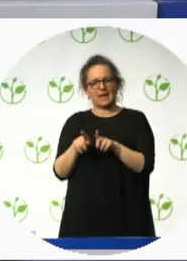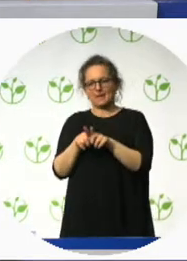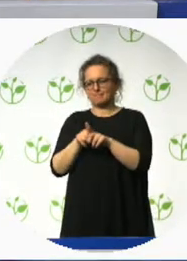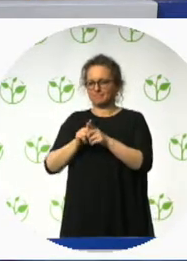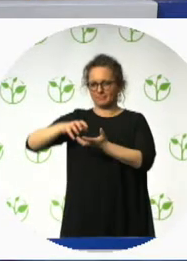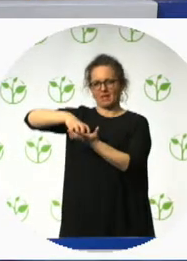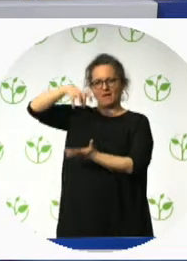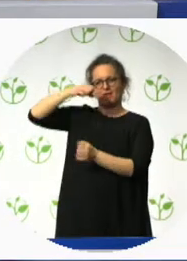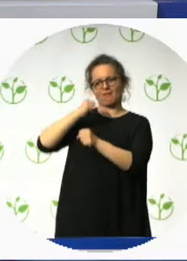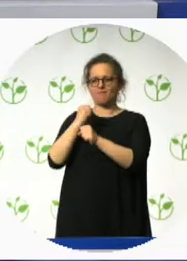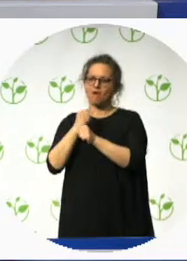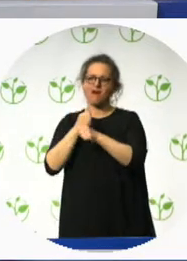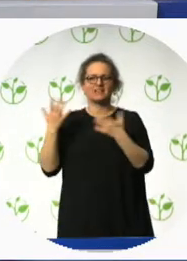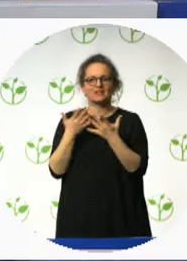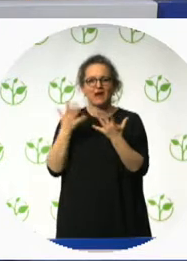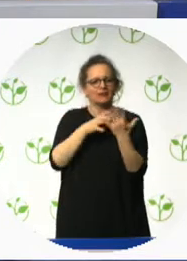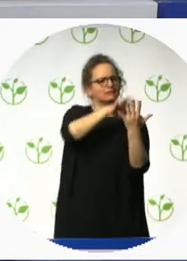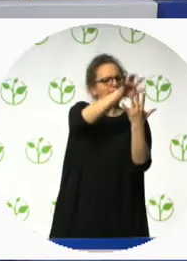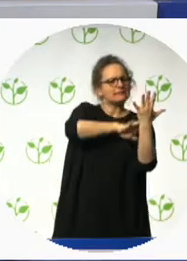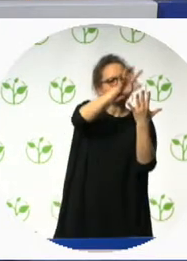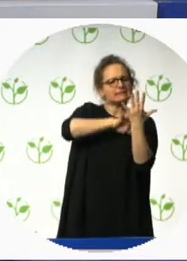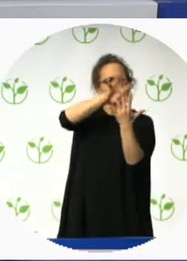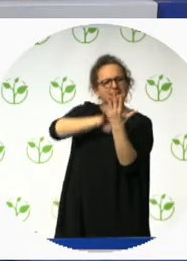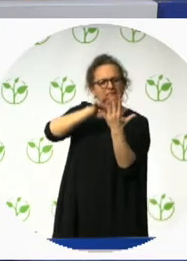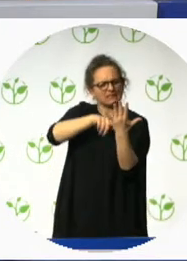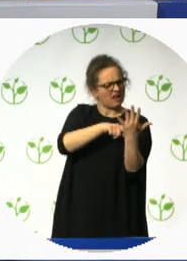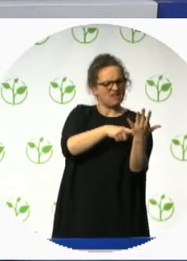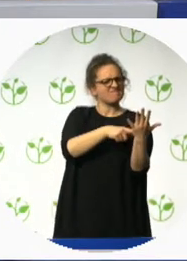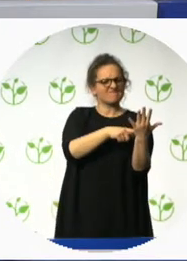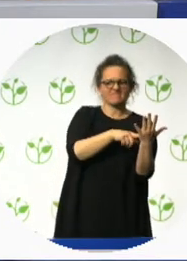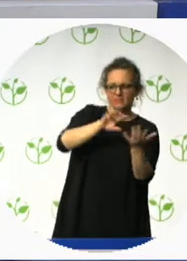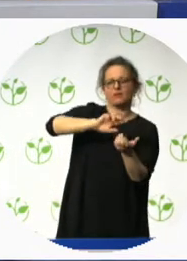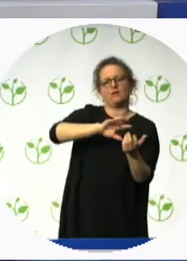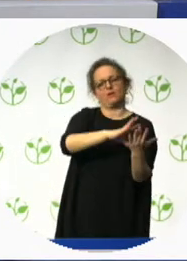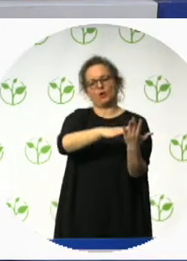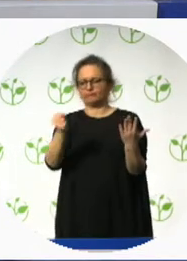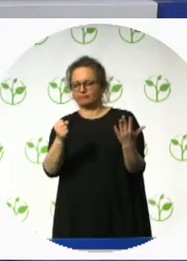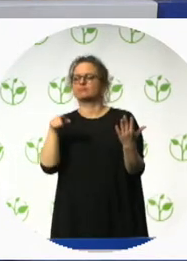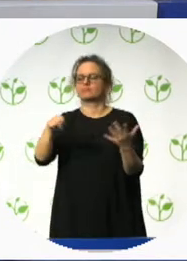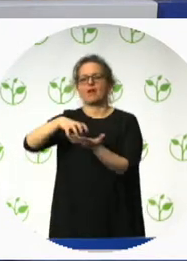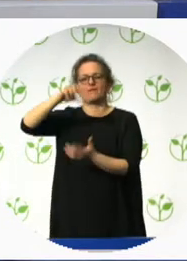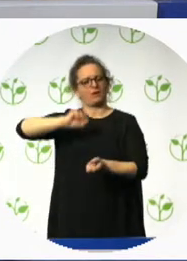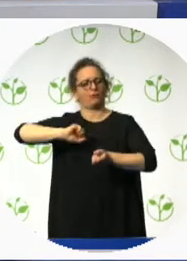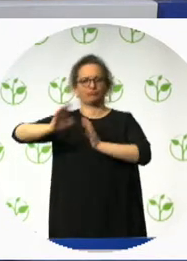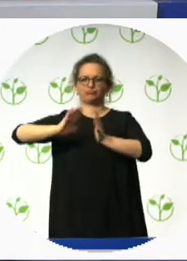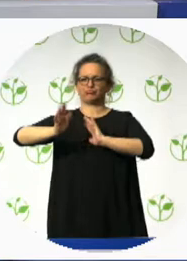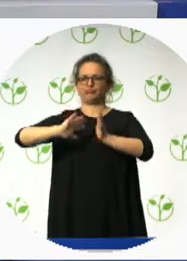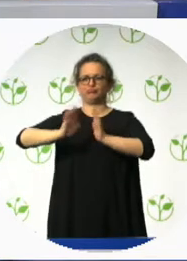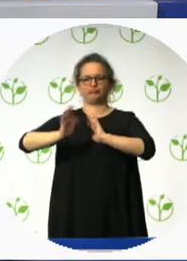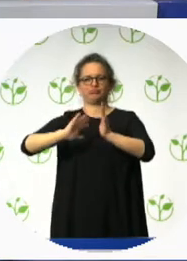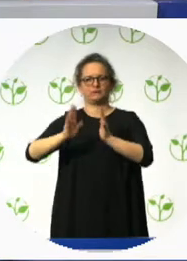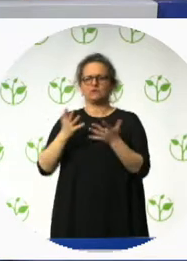informations from websites and or films into sign language, or and we have a lot of ideas in the future with them. Also,